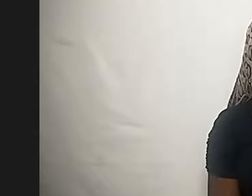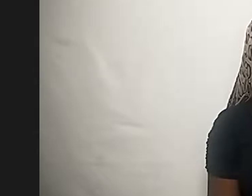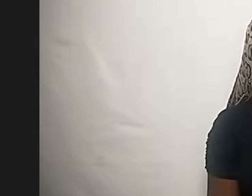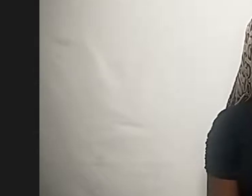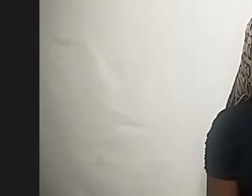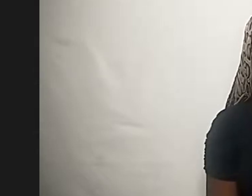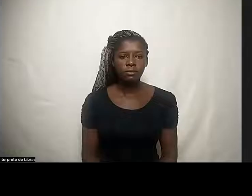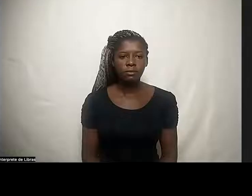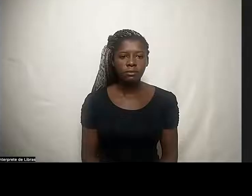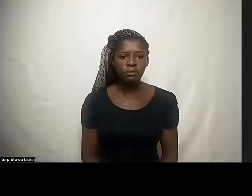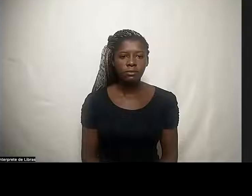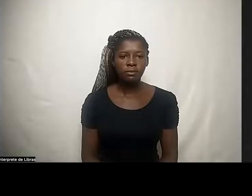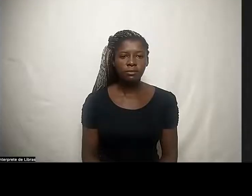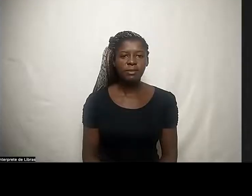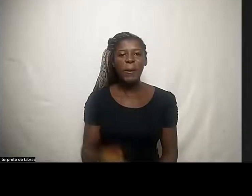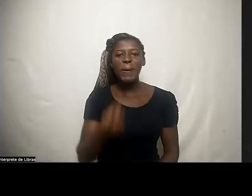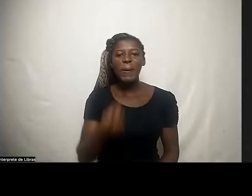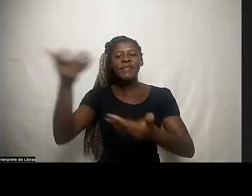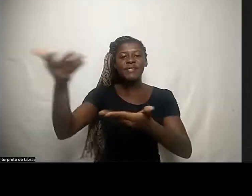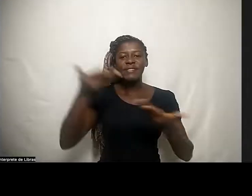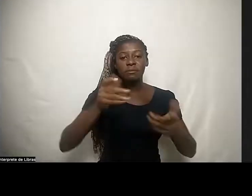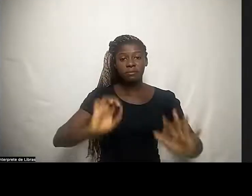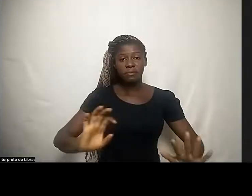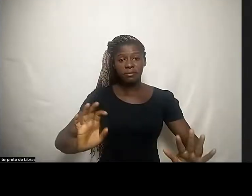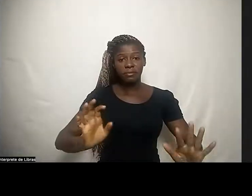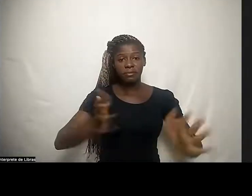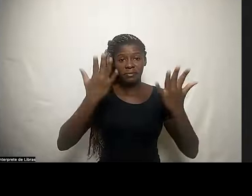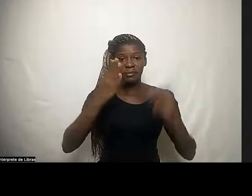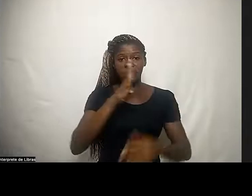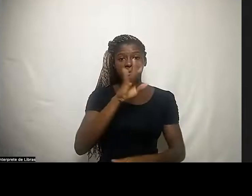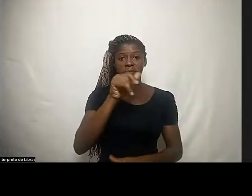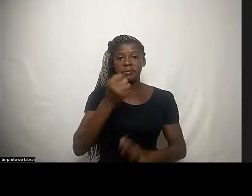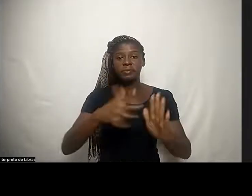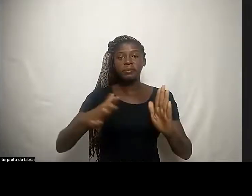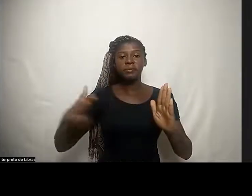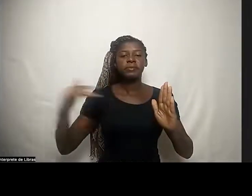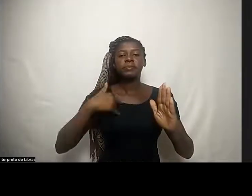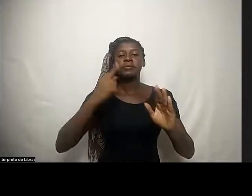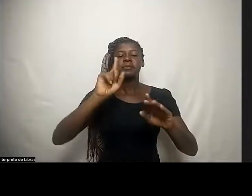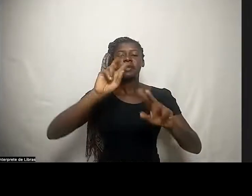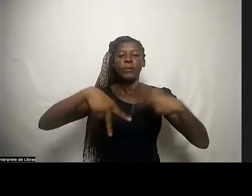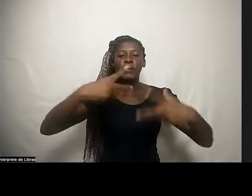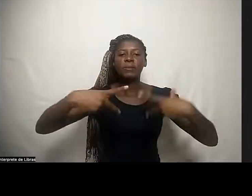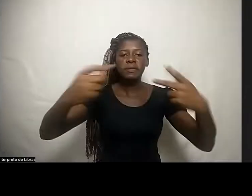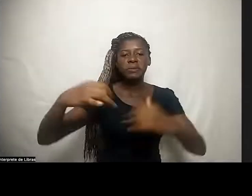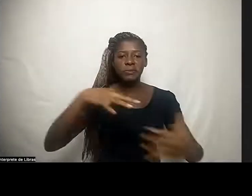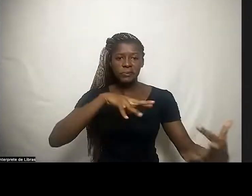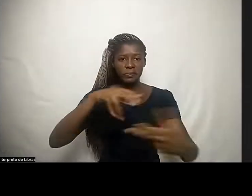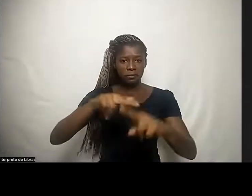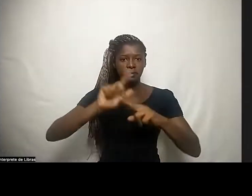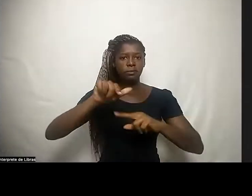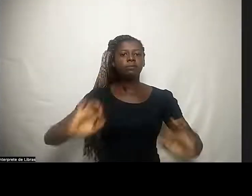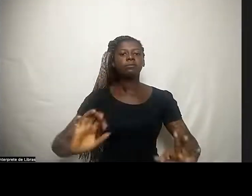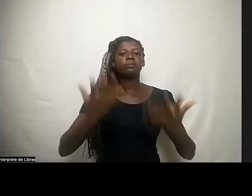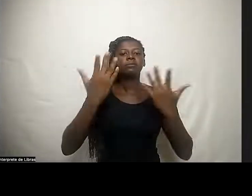Sejam bem-vindos e bem-vindas ao evento. Welcome to the Biomar event, A Legacy for Humanity. This event seeks to